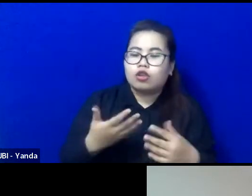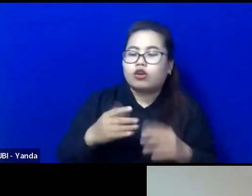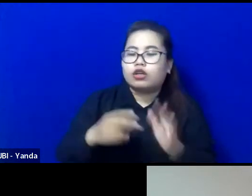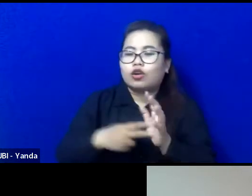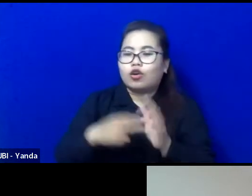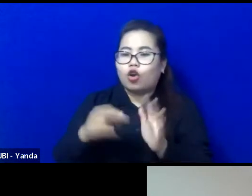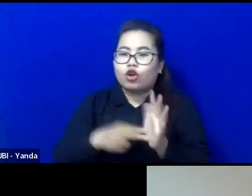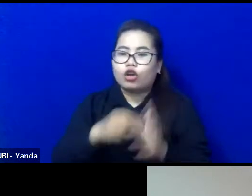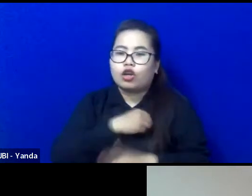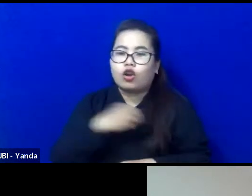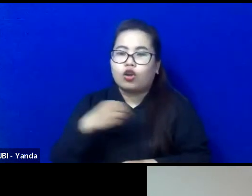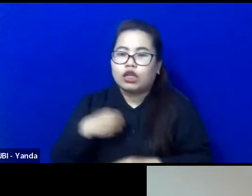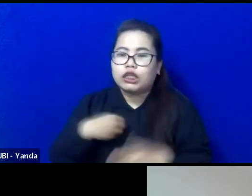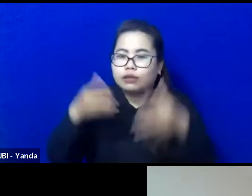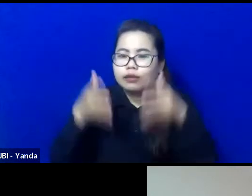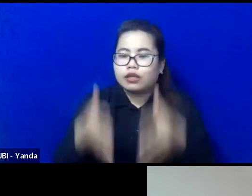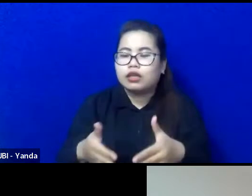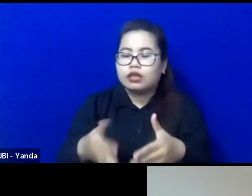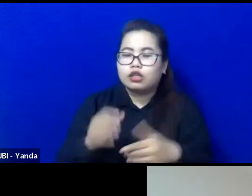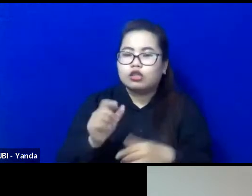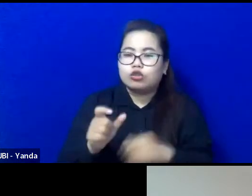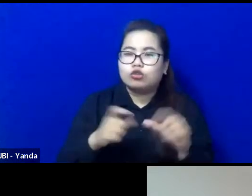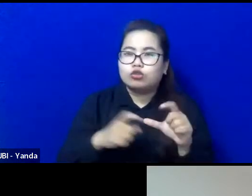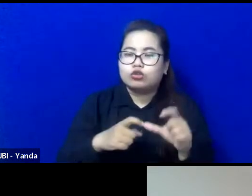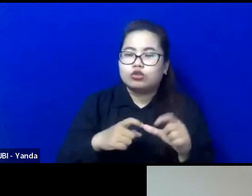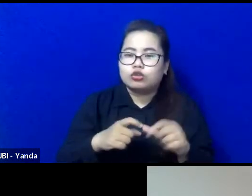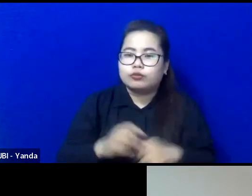bidang neuropsychology,